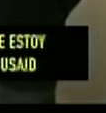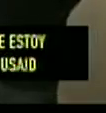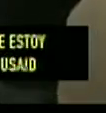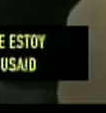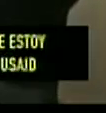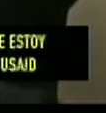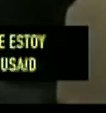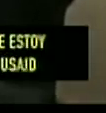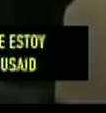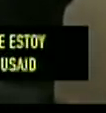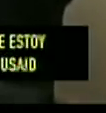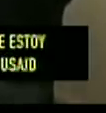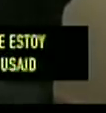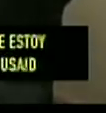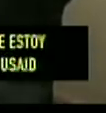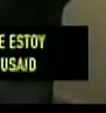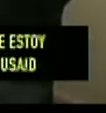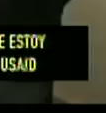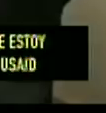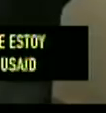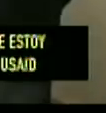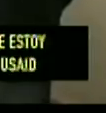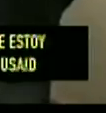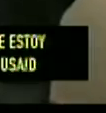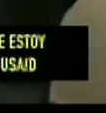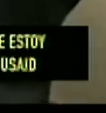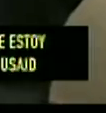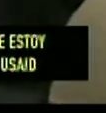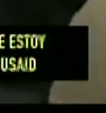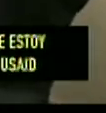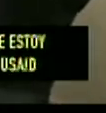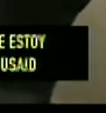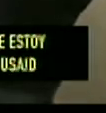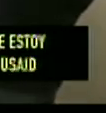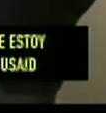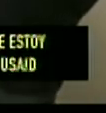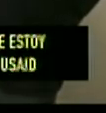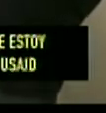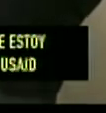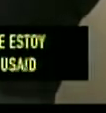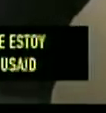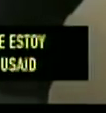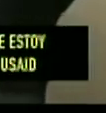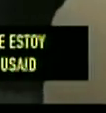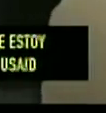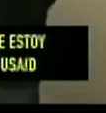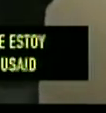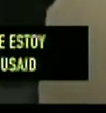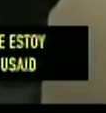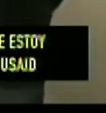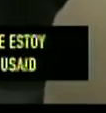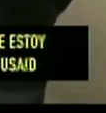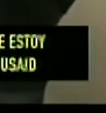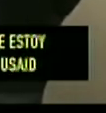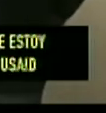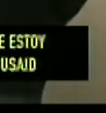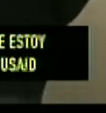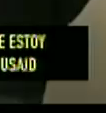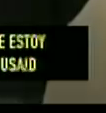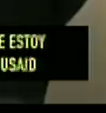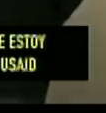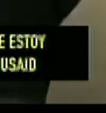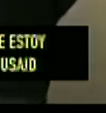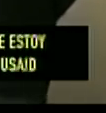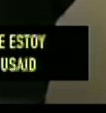¿Cuánto va? Today I was able to give them the great news that I'm announcing $52 million in new funding